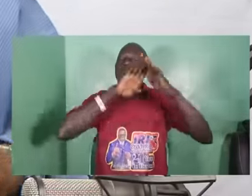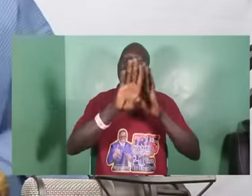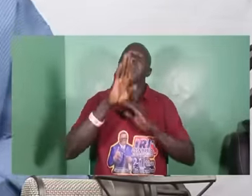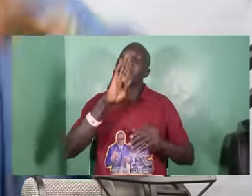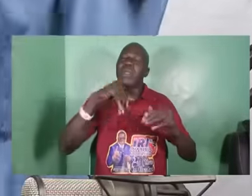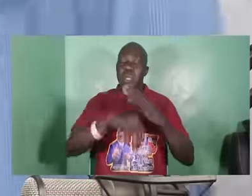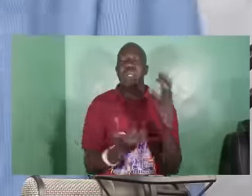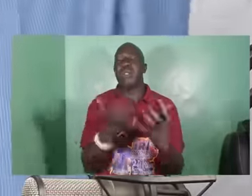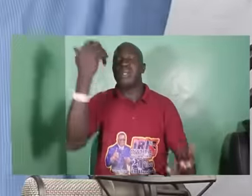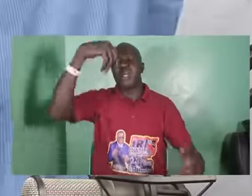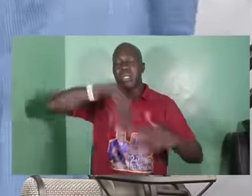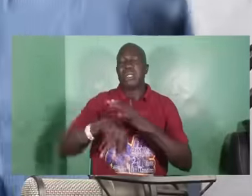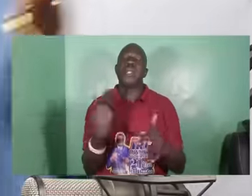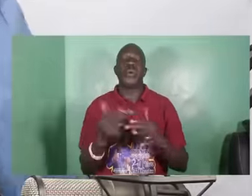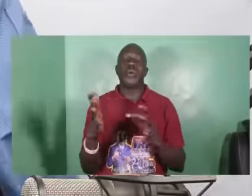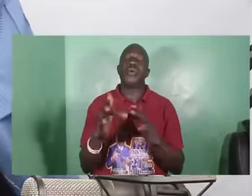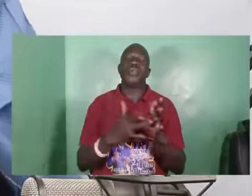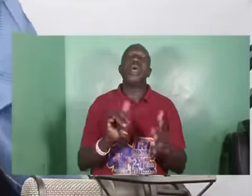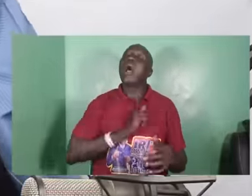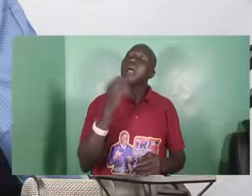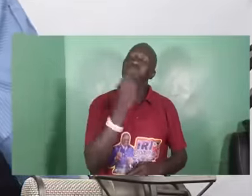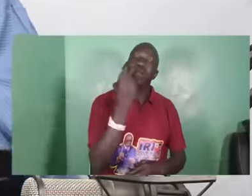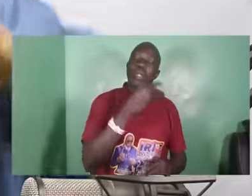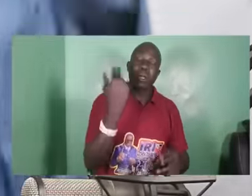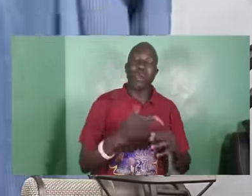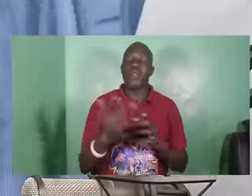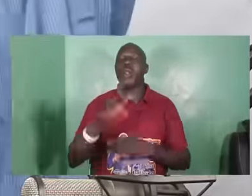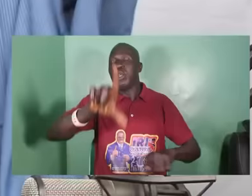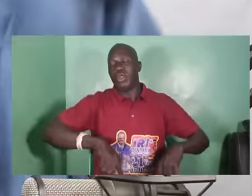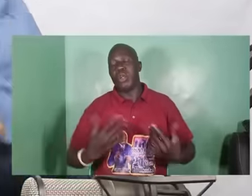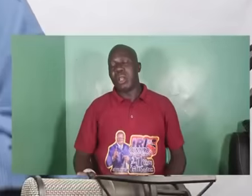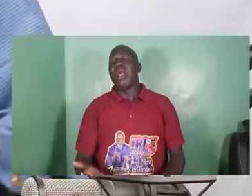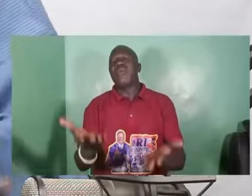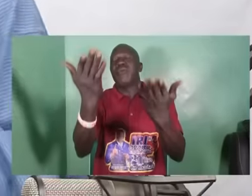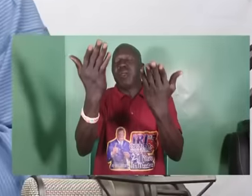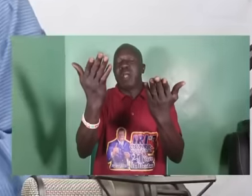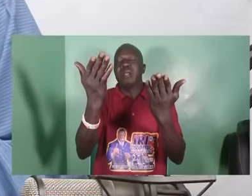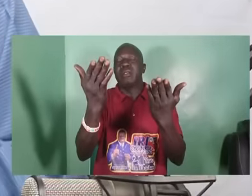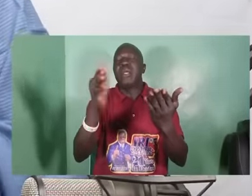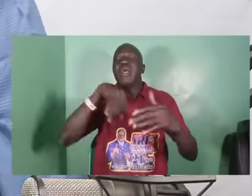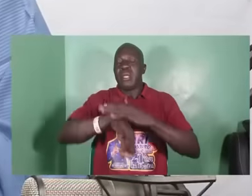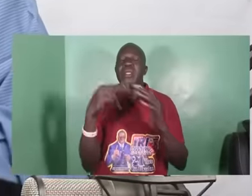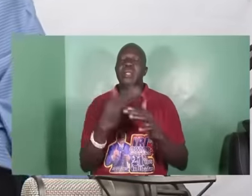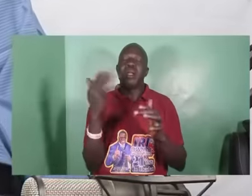Jesus. Amen. Amen. Amen. Amen. Amen. Amen. Amen. Amen. Amen. Amen. Amen. Amen. Amen. Amen. Amen. Amen. Amen. Amen. Amen. Amen. Amen. Amen. Amen. Amen. Amen.